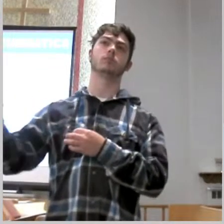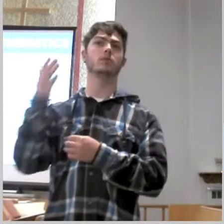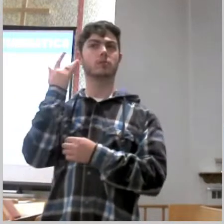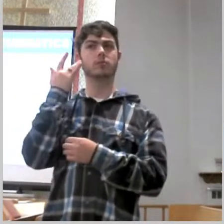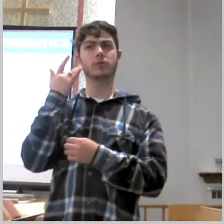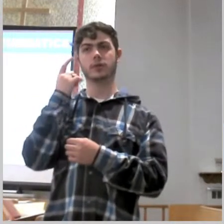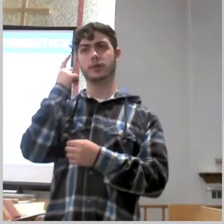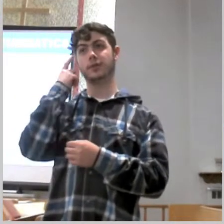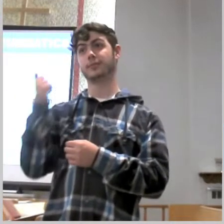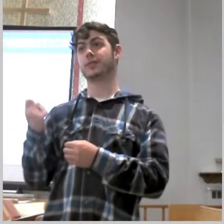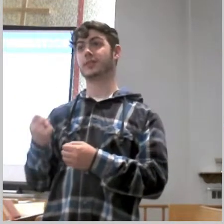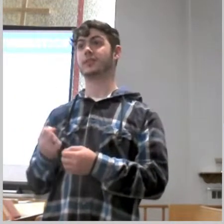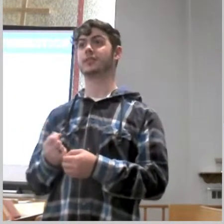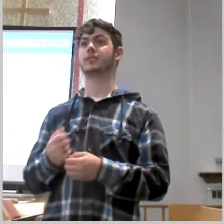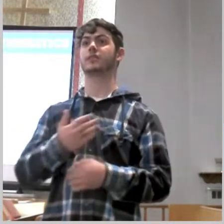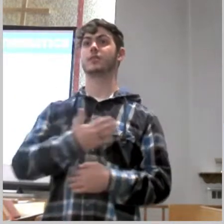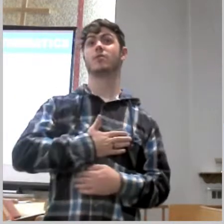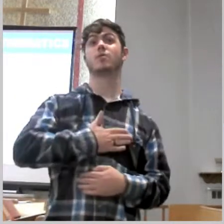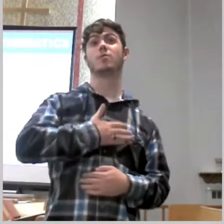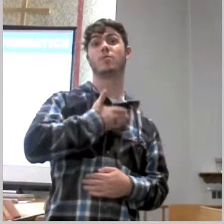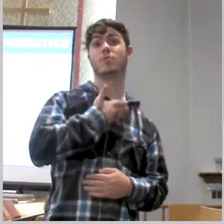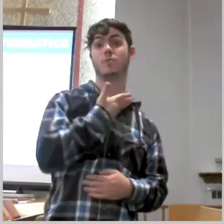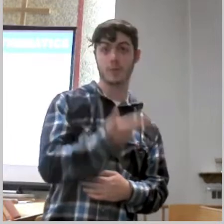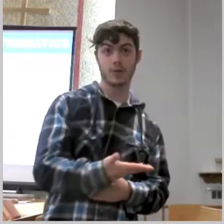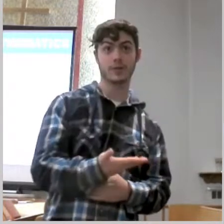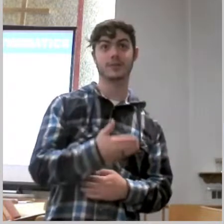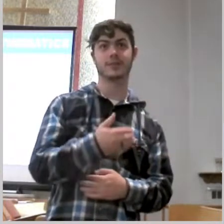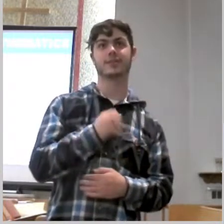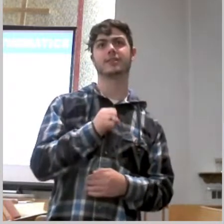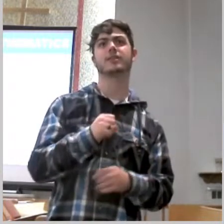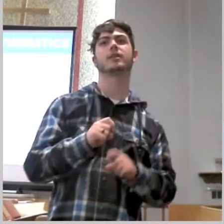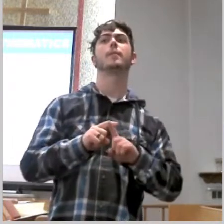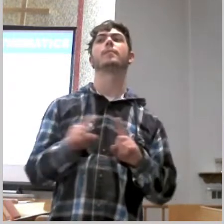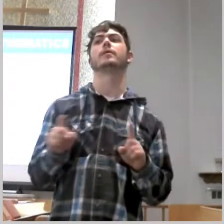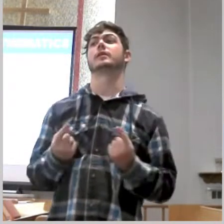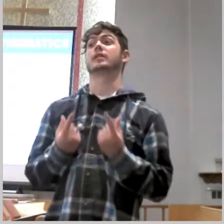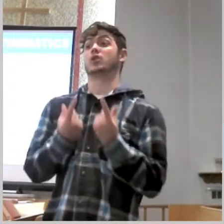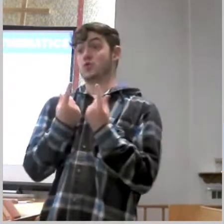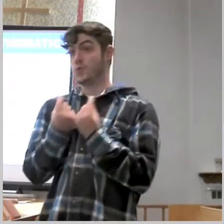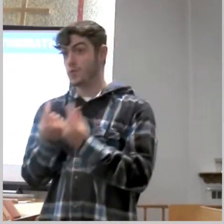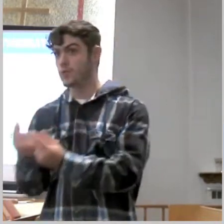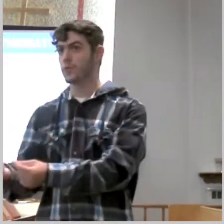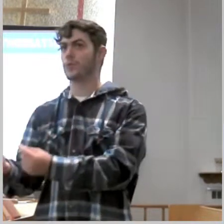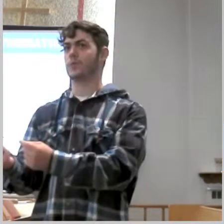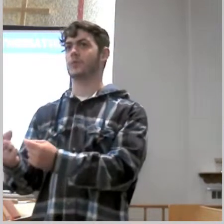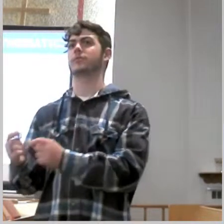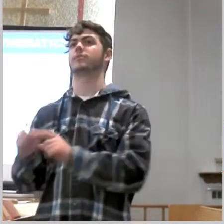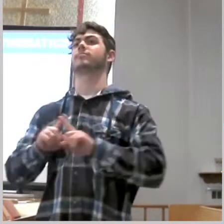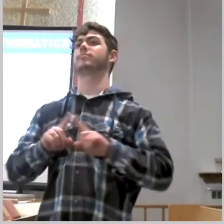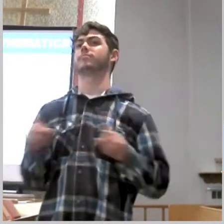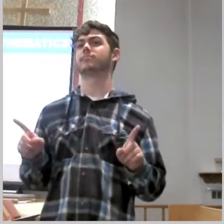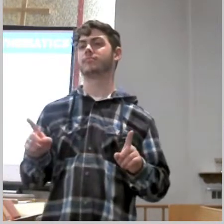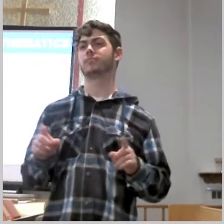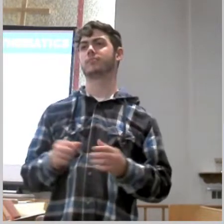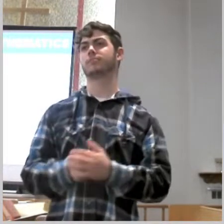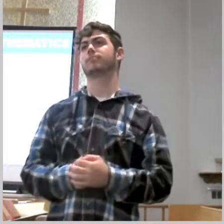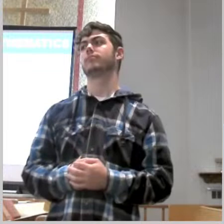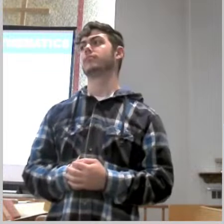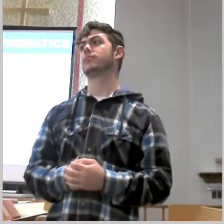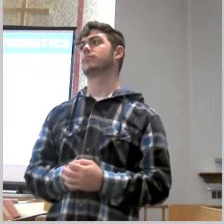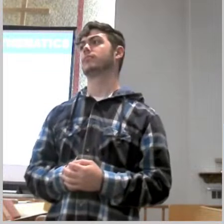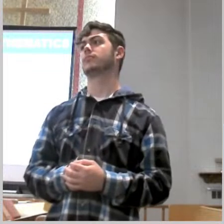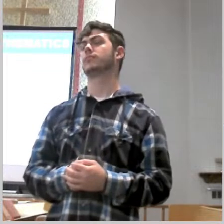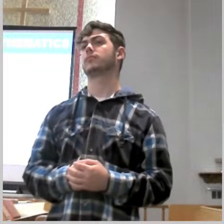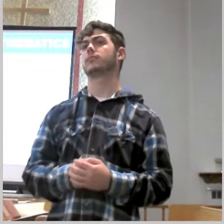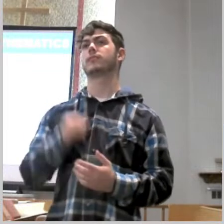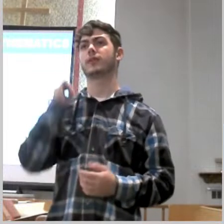disconnect between willingness and ability. And so from these churches, we're going to learn that when willingness is over ability, you're